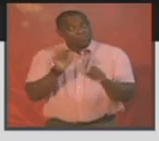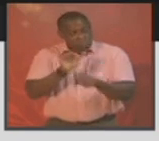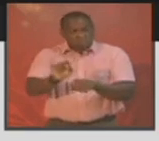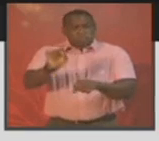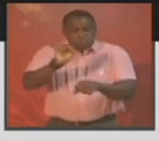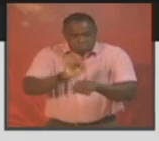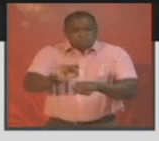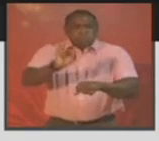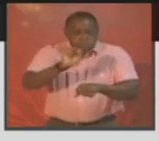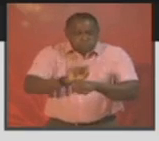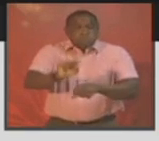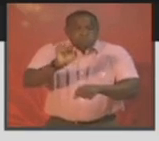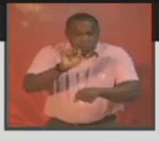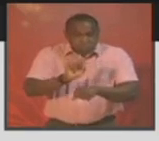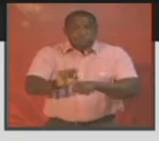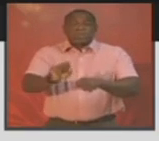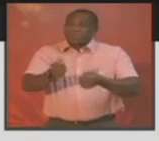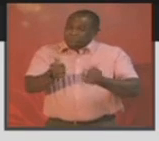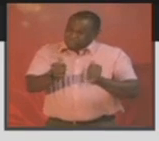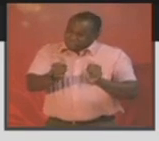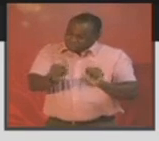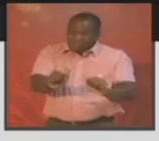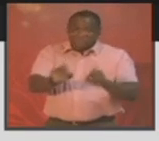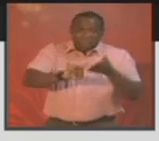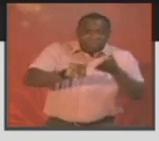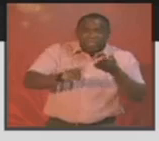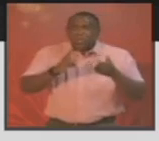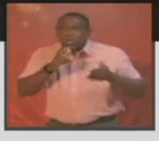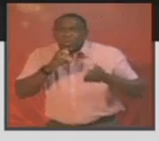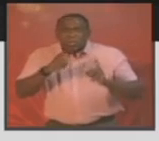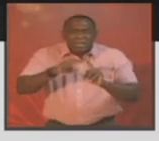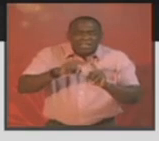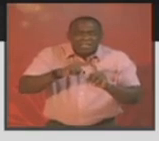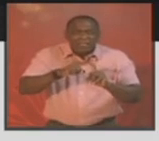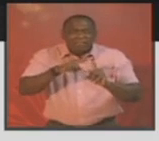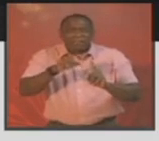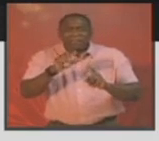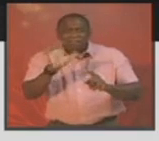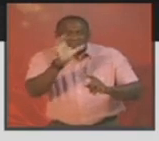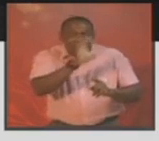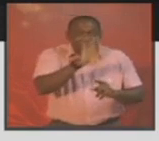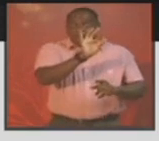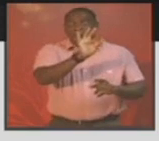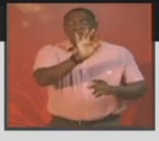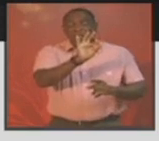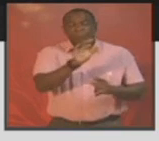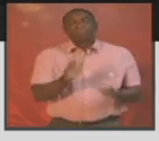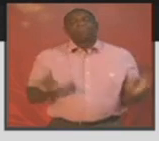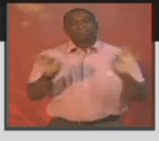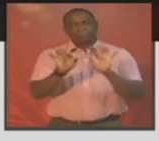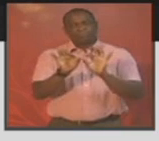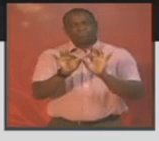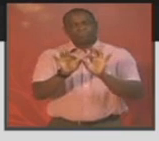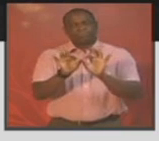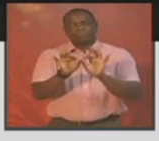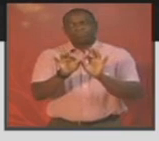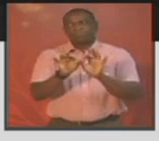medical officers of health, and we will keep you posted as the trend continues to unfold. Next,